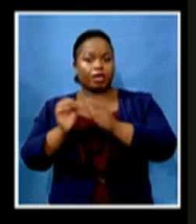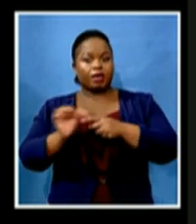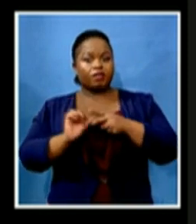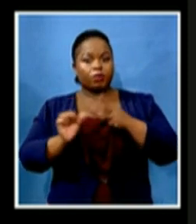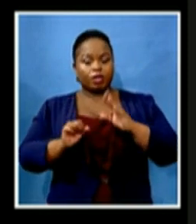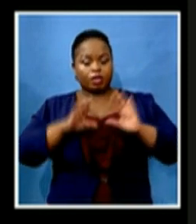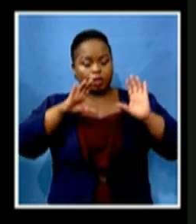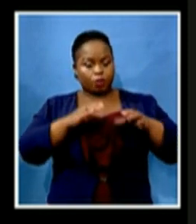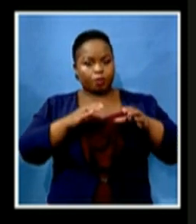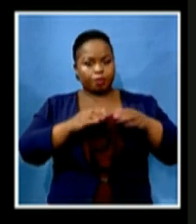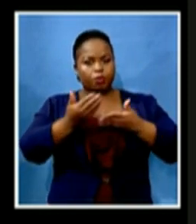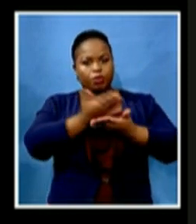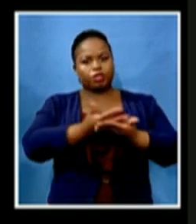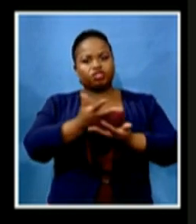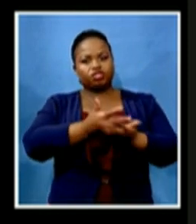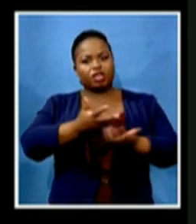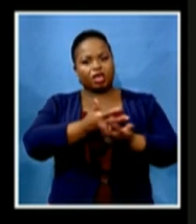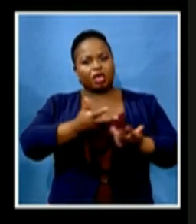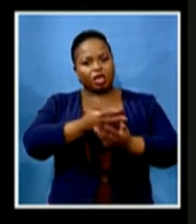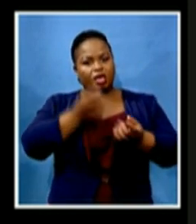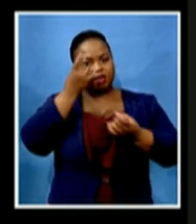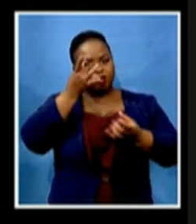and we take that through to the